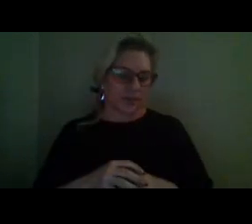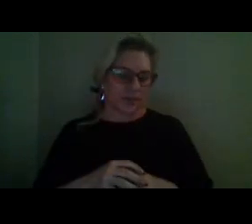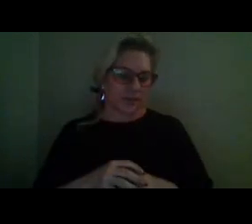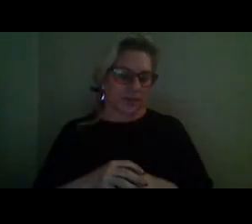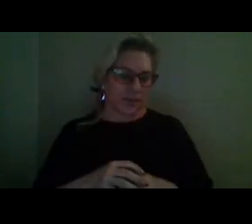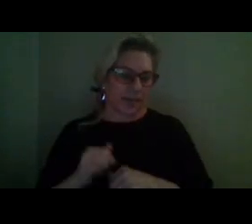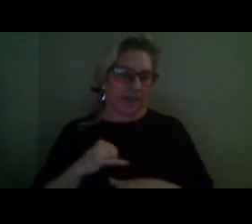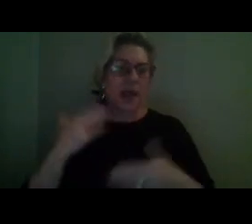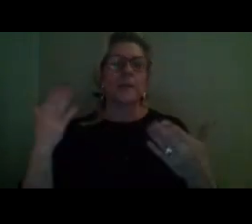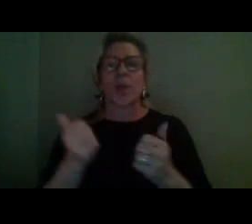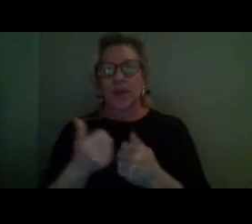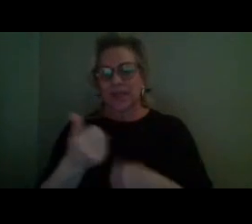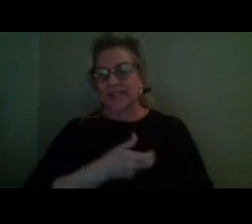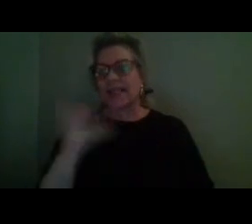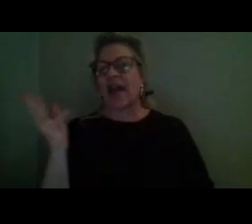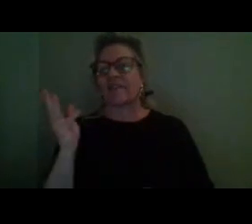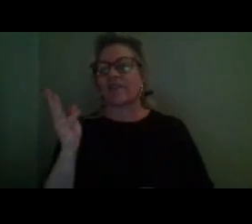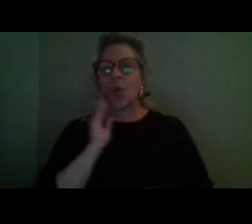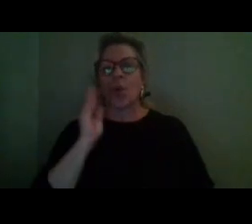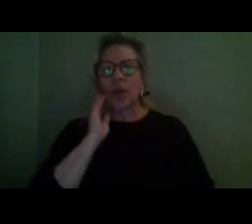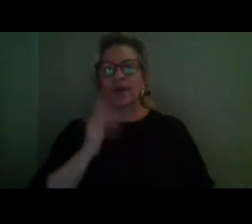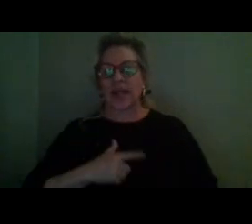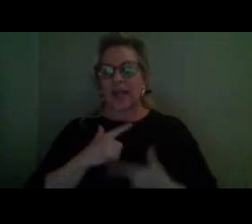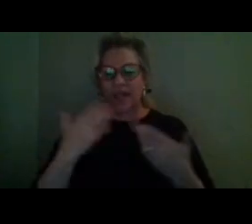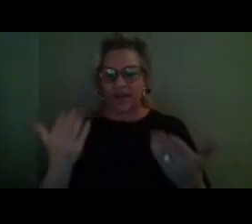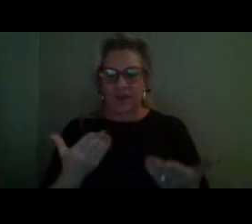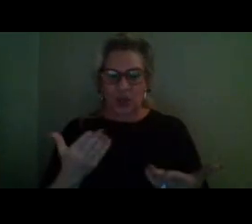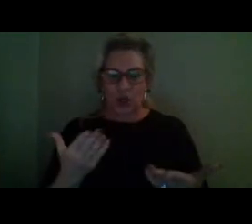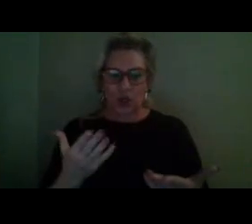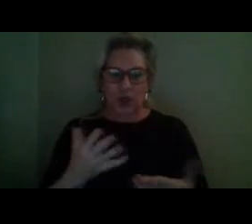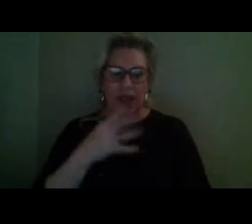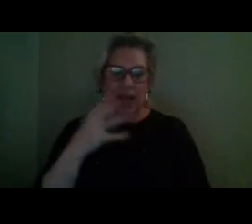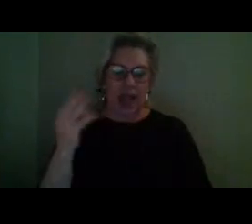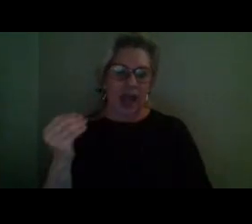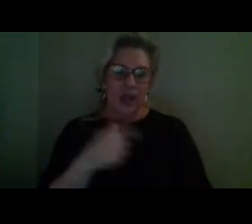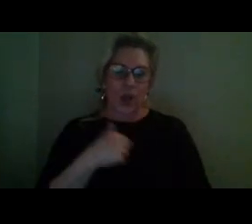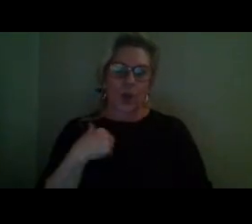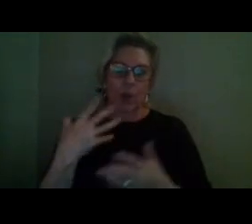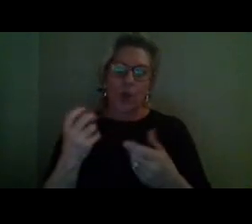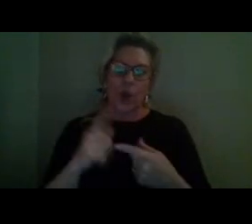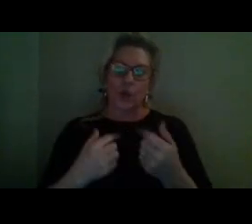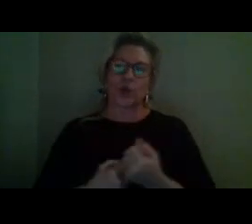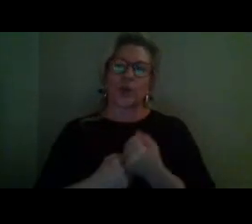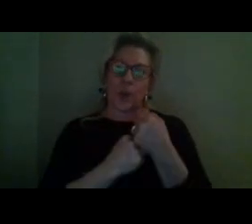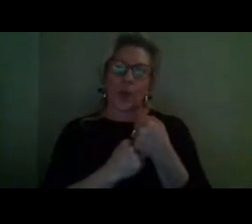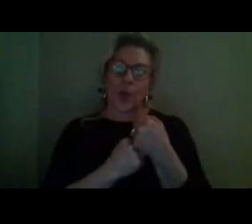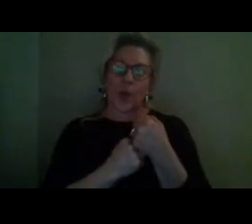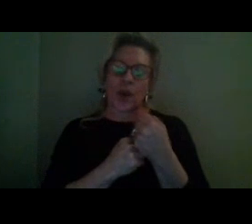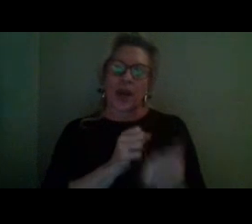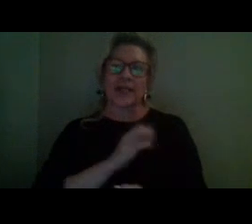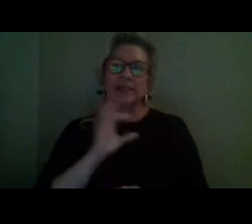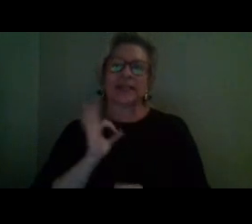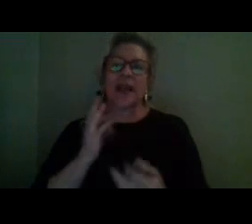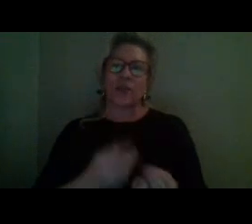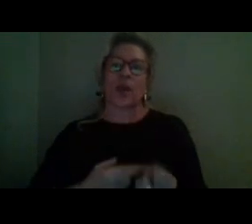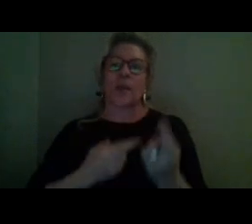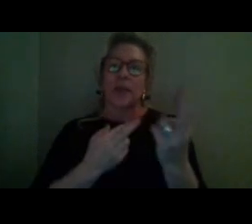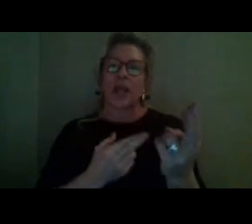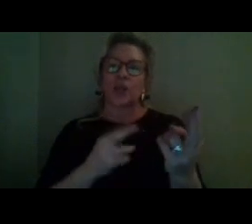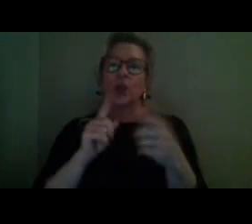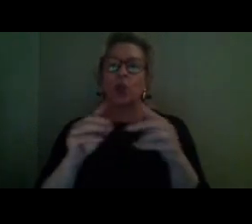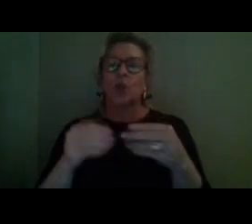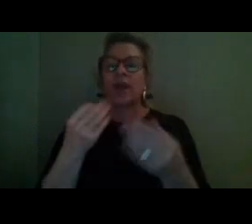I'm here with several residents from Lavina, and we wanted to support the staff recommendation to